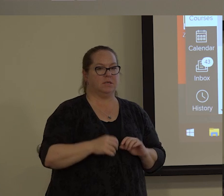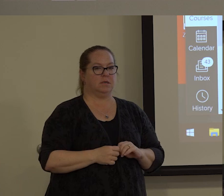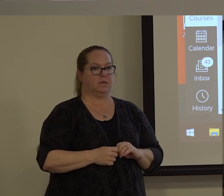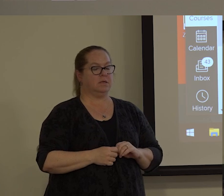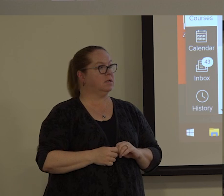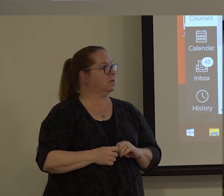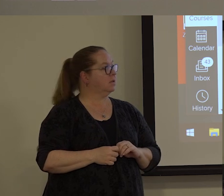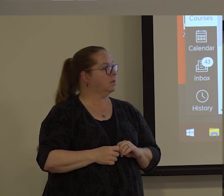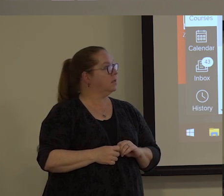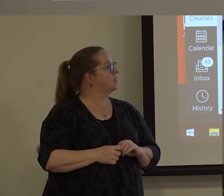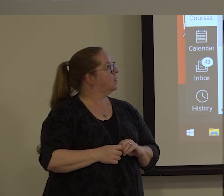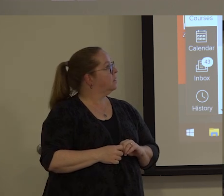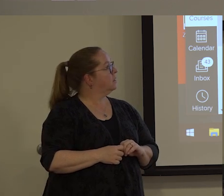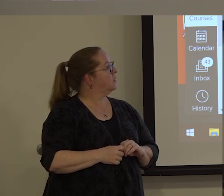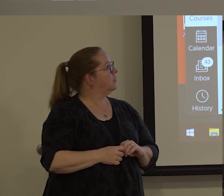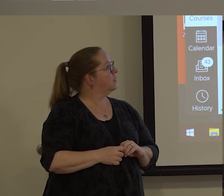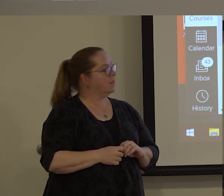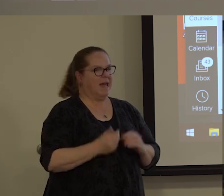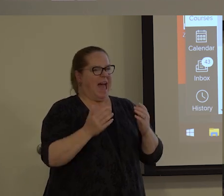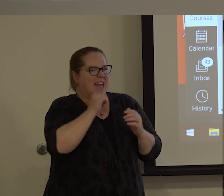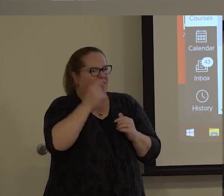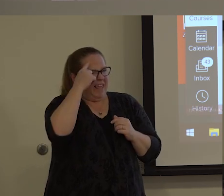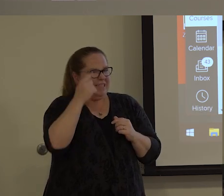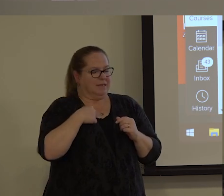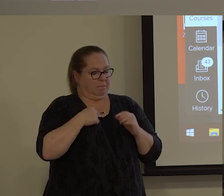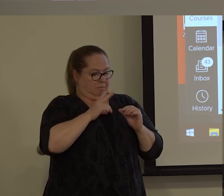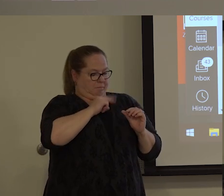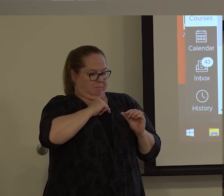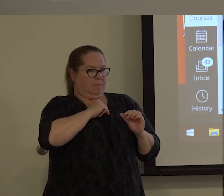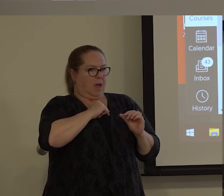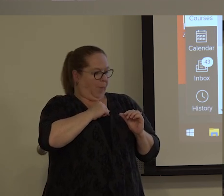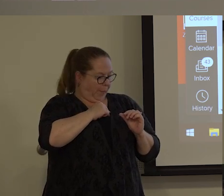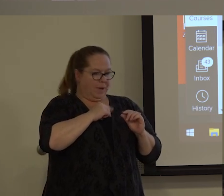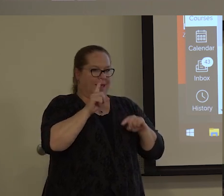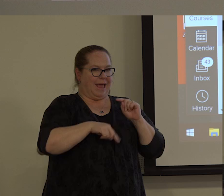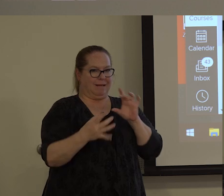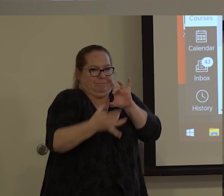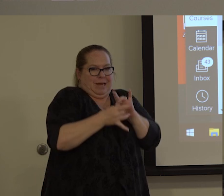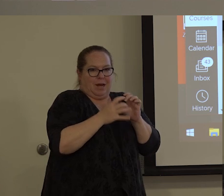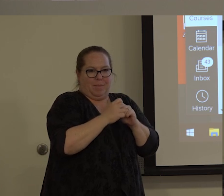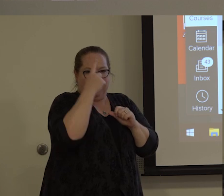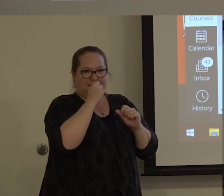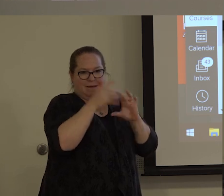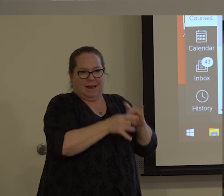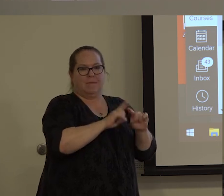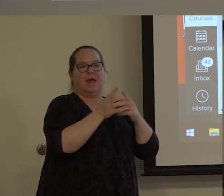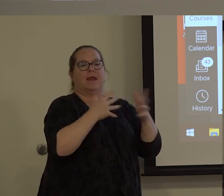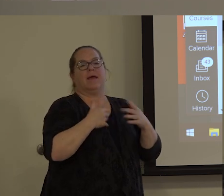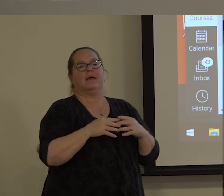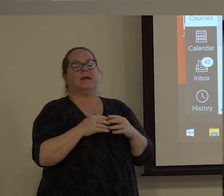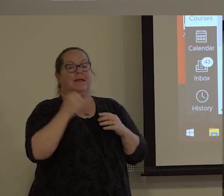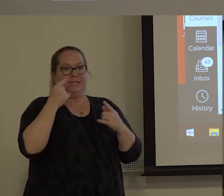wrong. It's not good. It might not pick up my mic. It might not pick up my mic, but they would basically say that